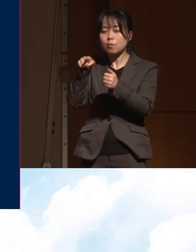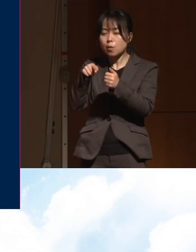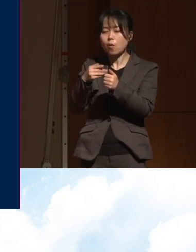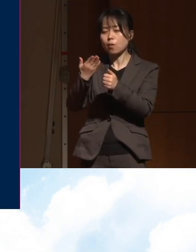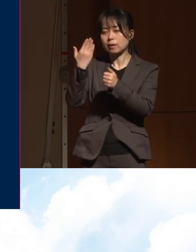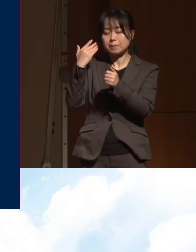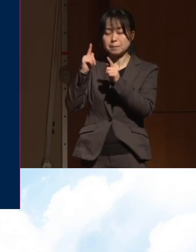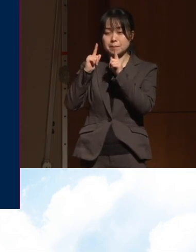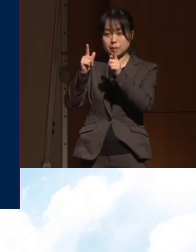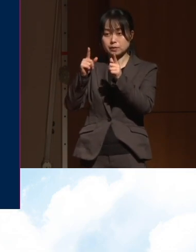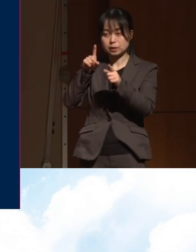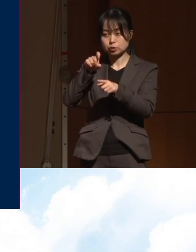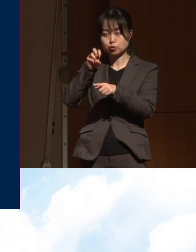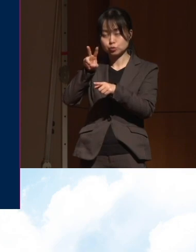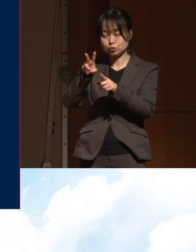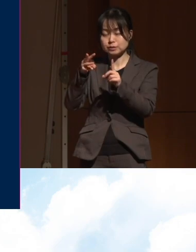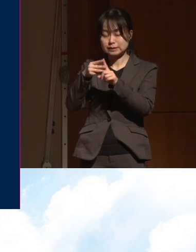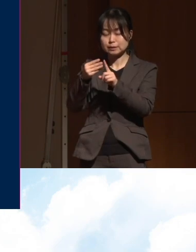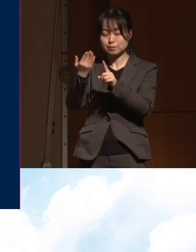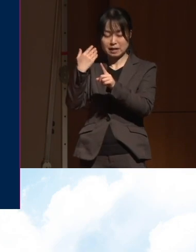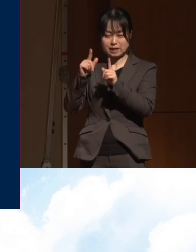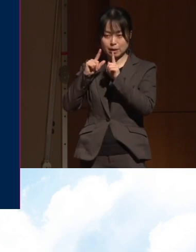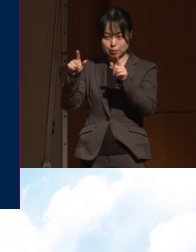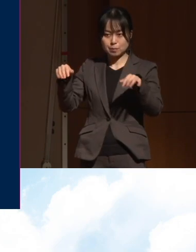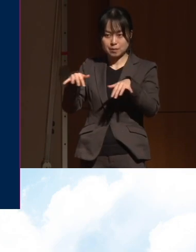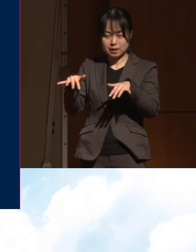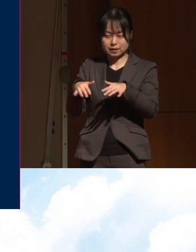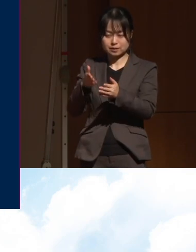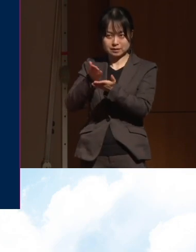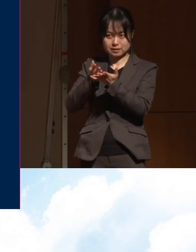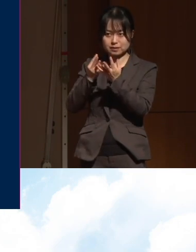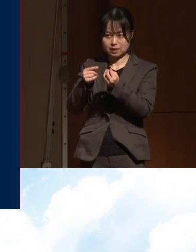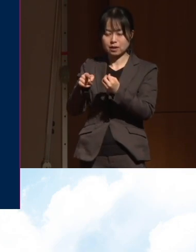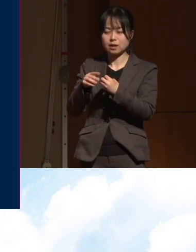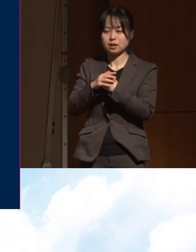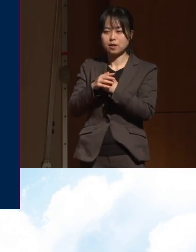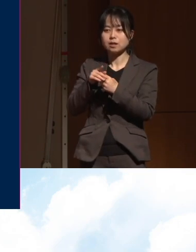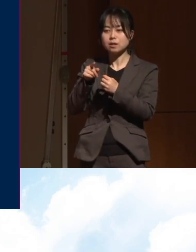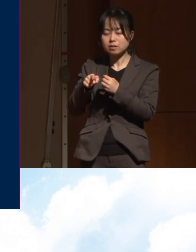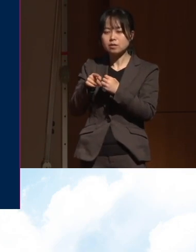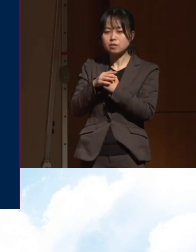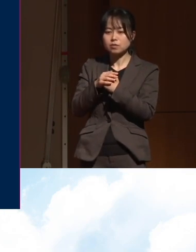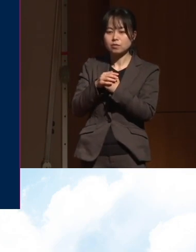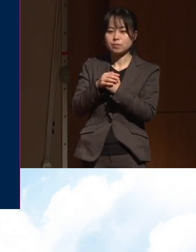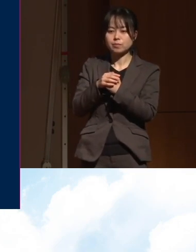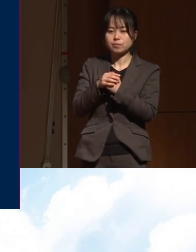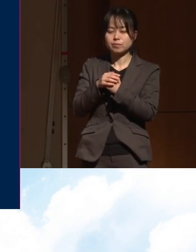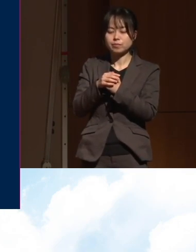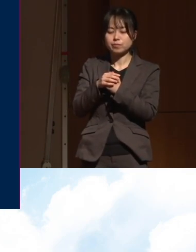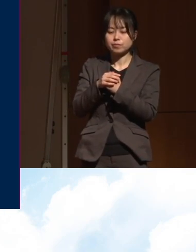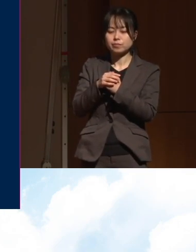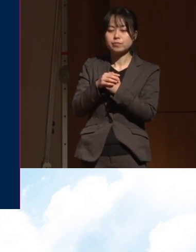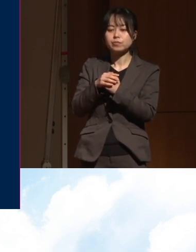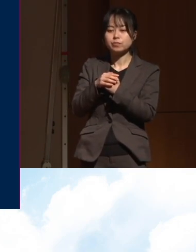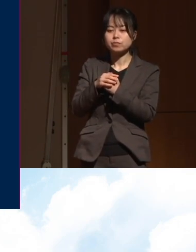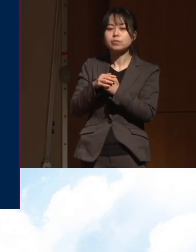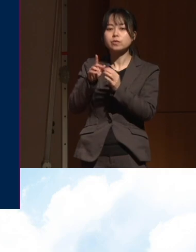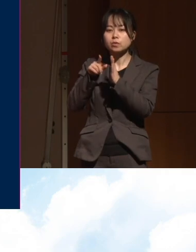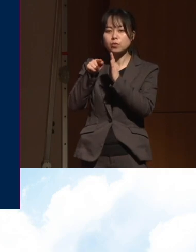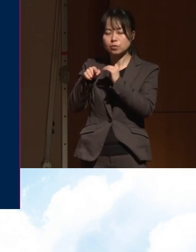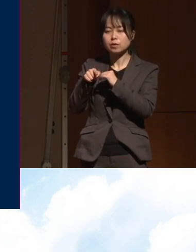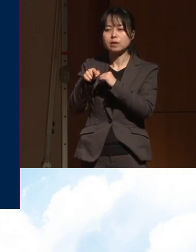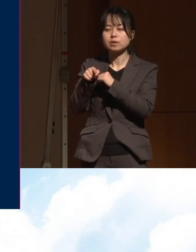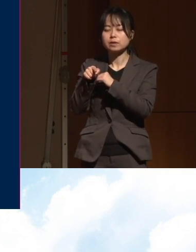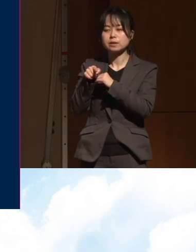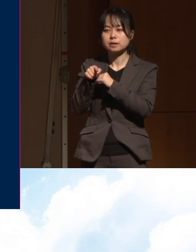Moderna vaccine was effectively designed in 36 hours from the release of the sequences, showing it